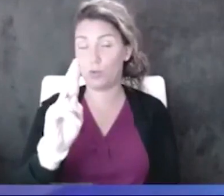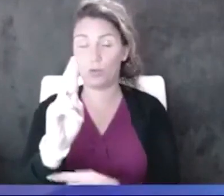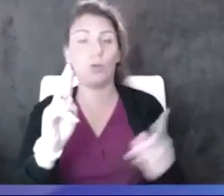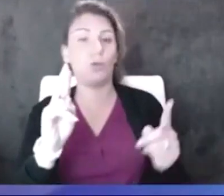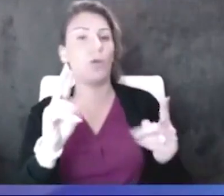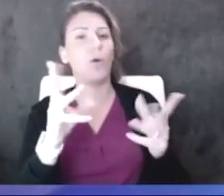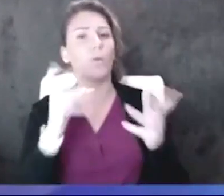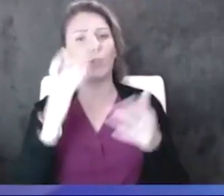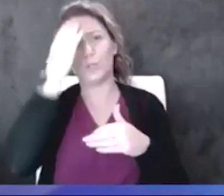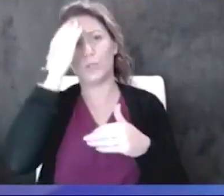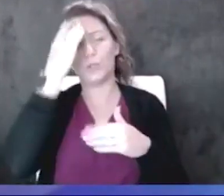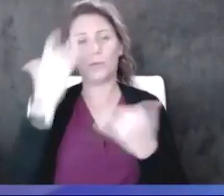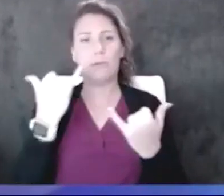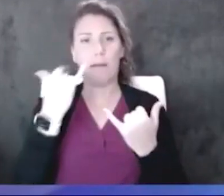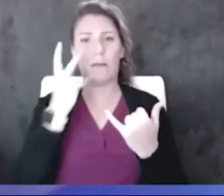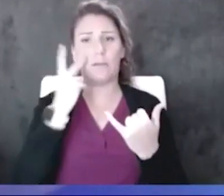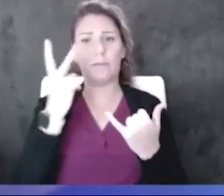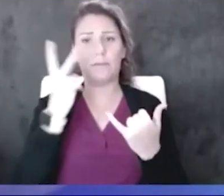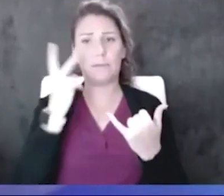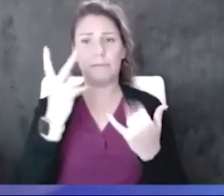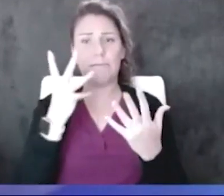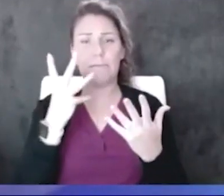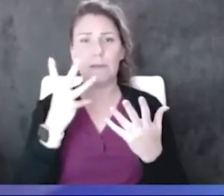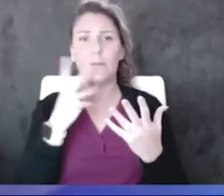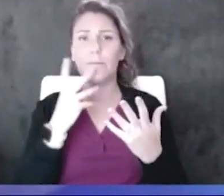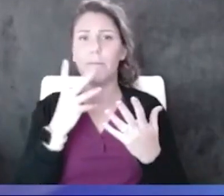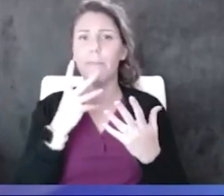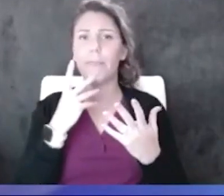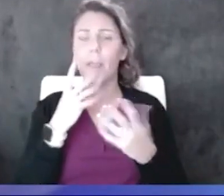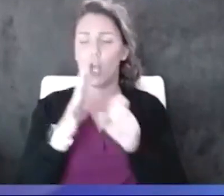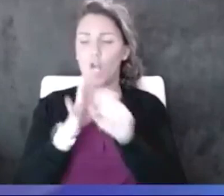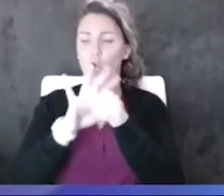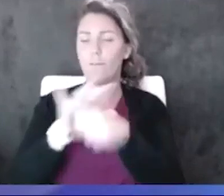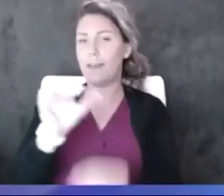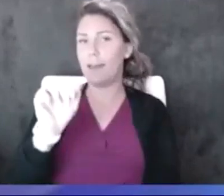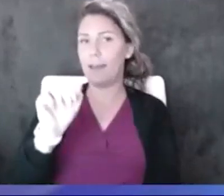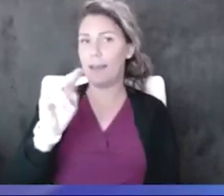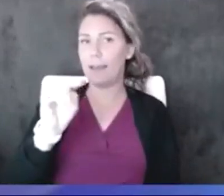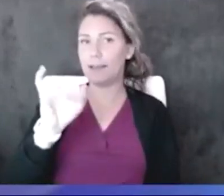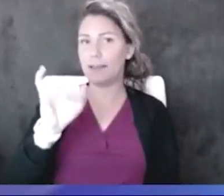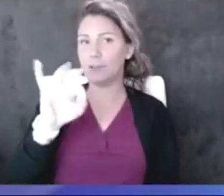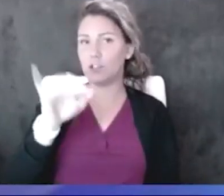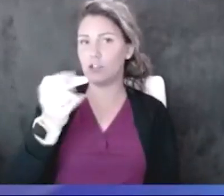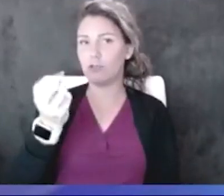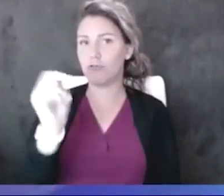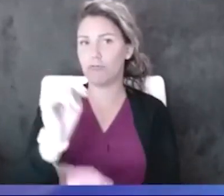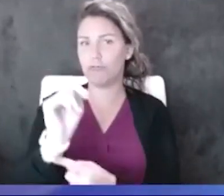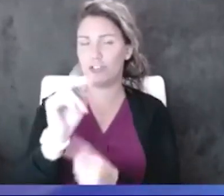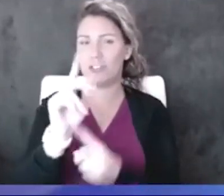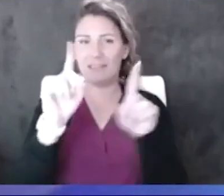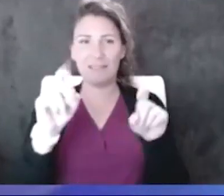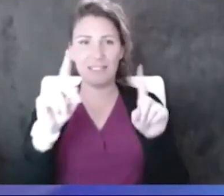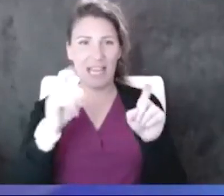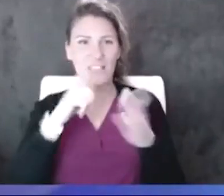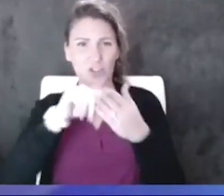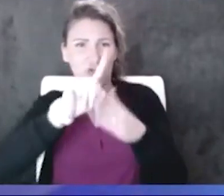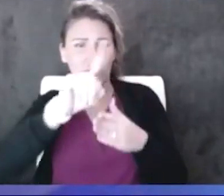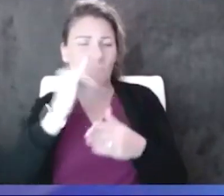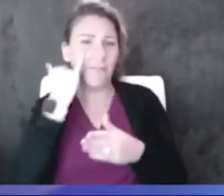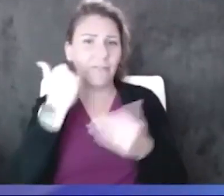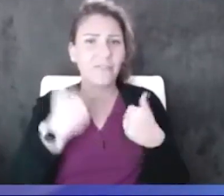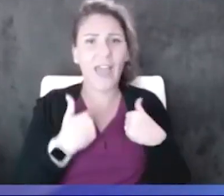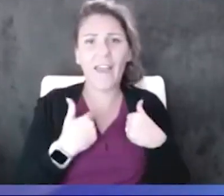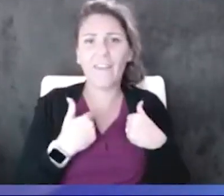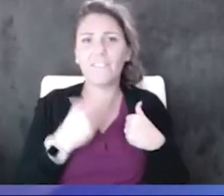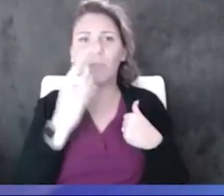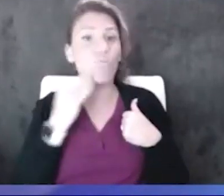seeing over-the-counter COVID antigen tests, which allow folks to check themselves at home, what are your thoughts on these kinds of tests? Should